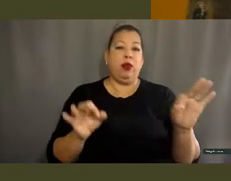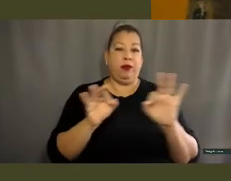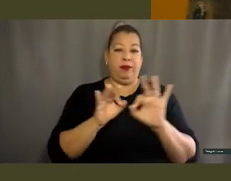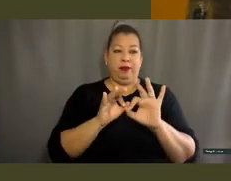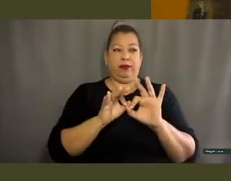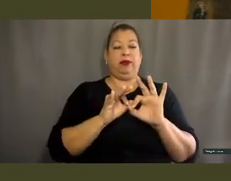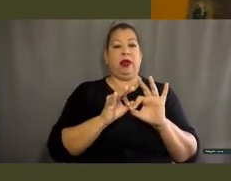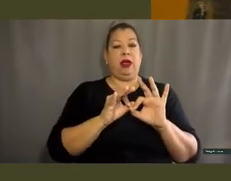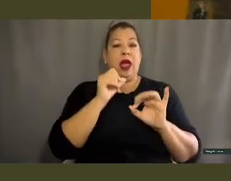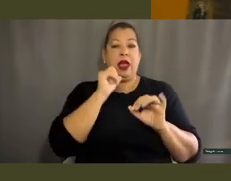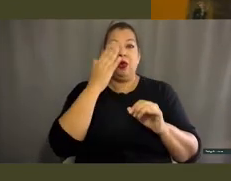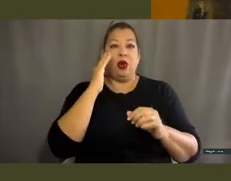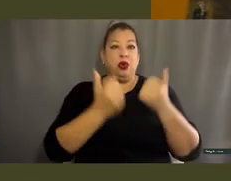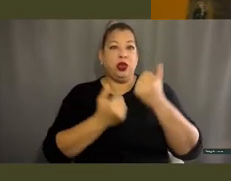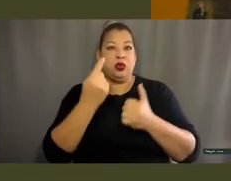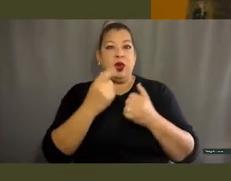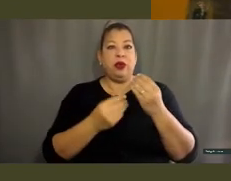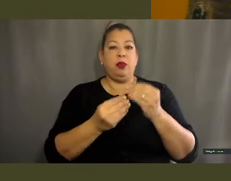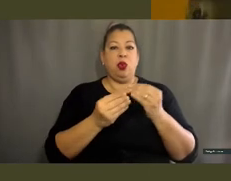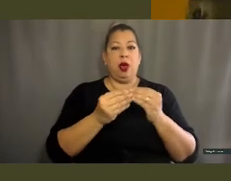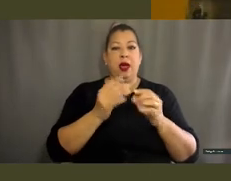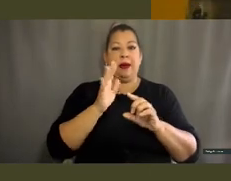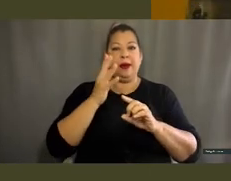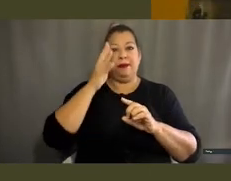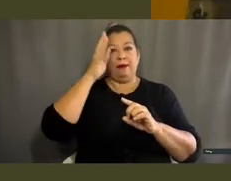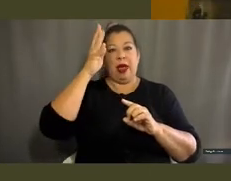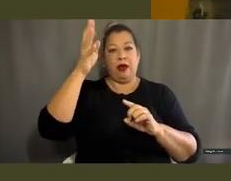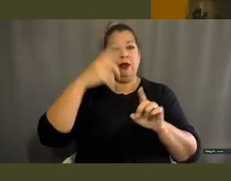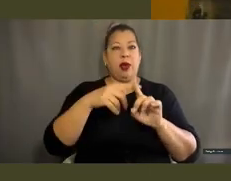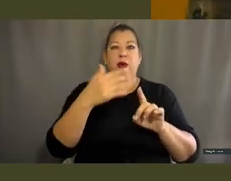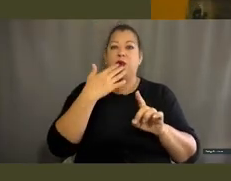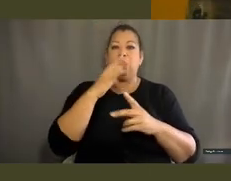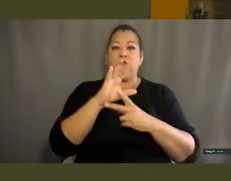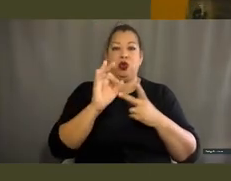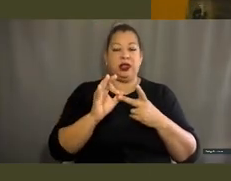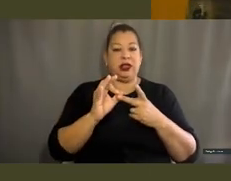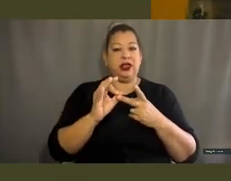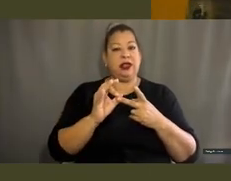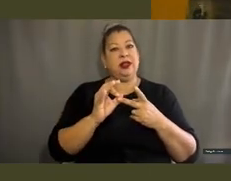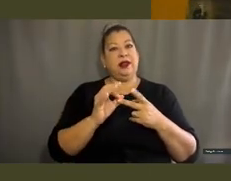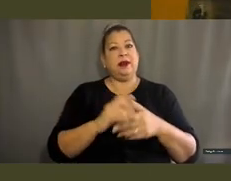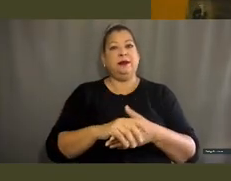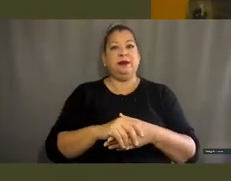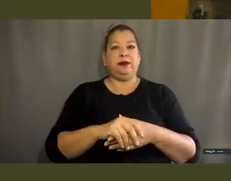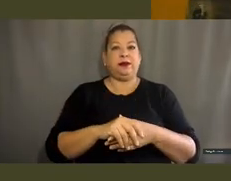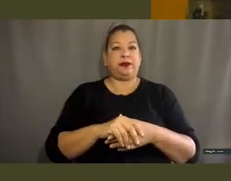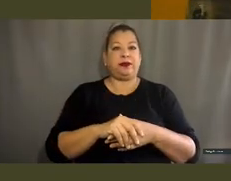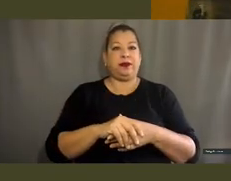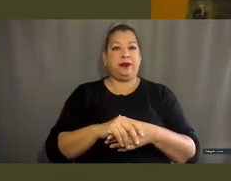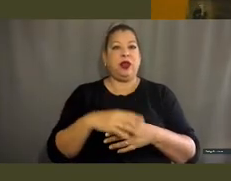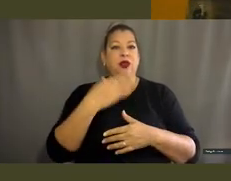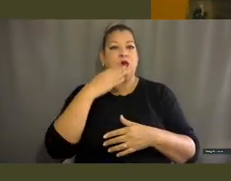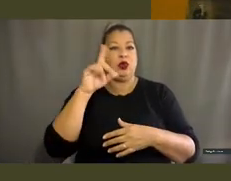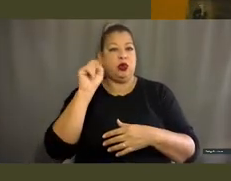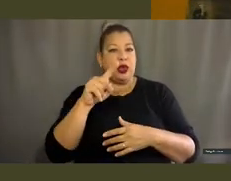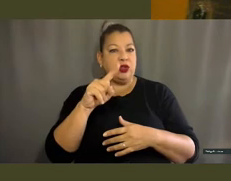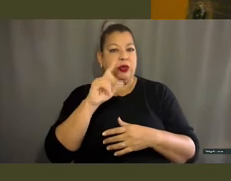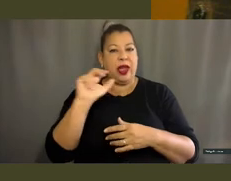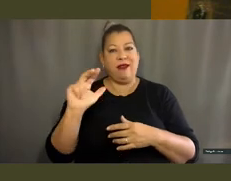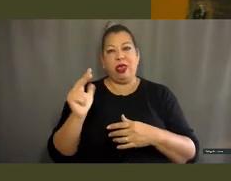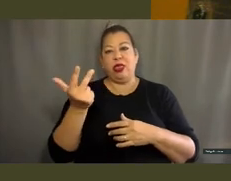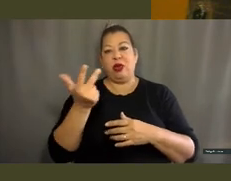more important one, but I think it's a good choice. And it's a little disappointing climate science coming at third priority of the overall, but that we have to live